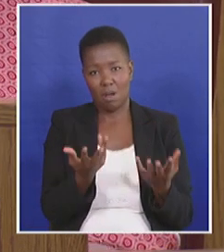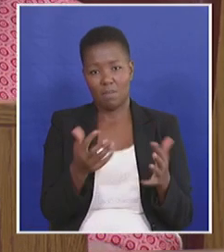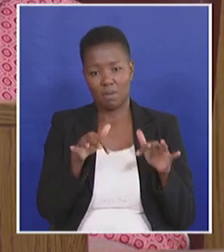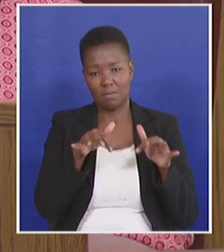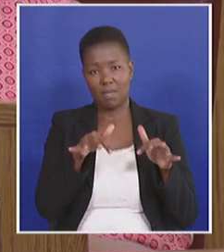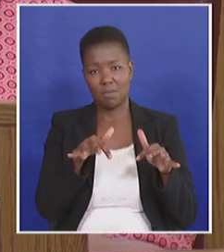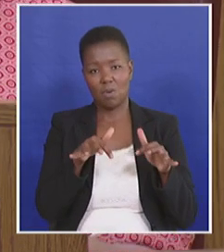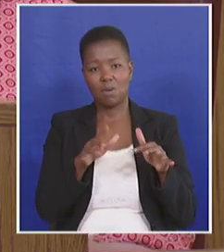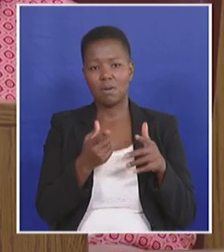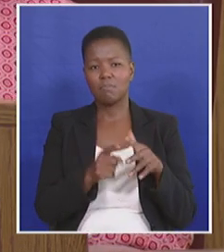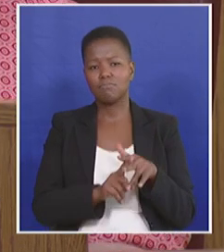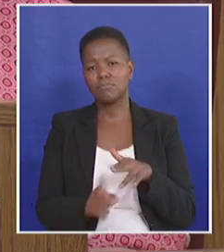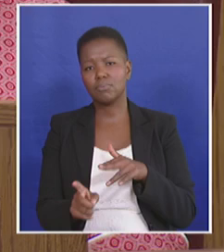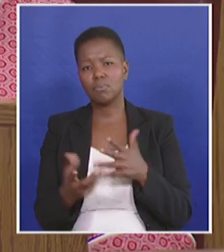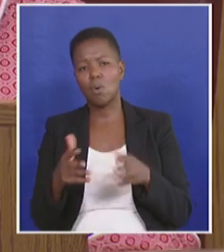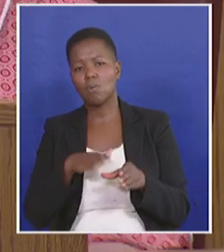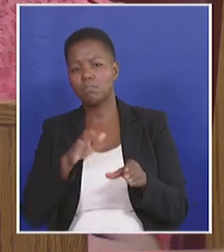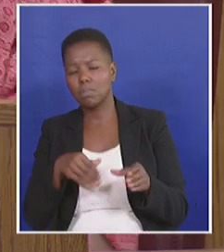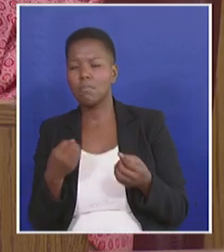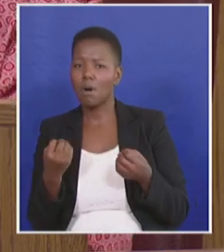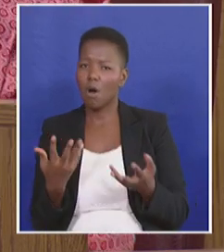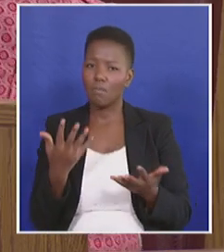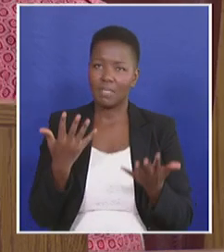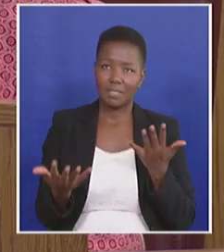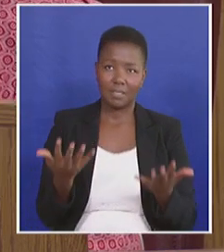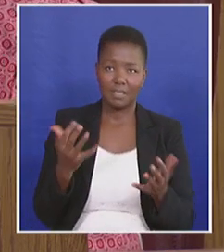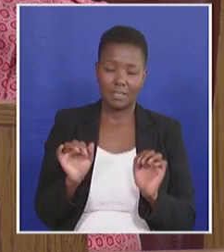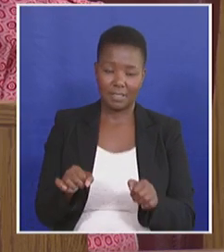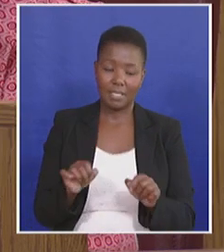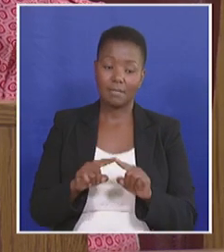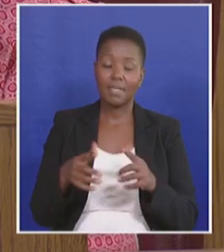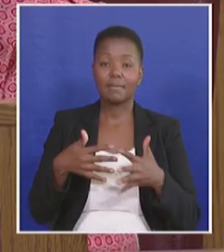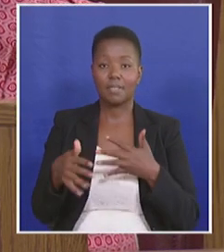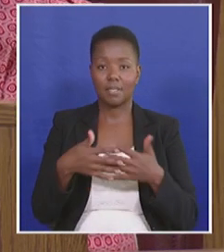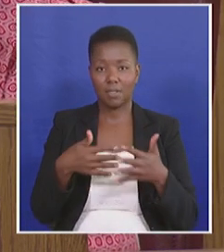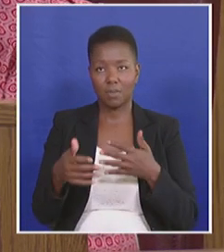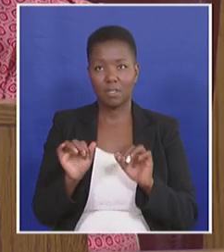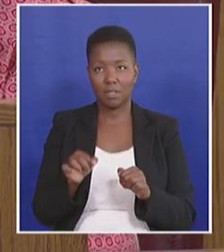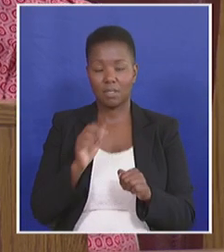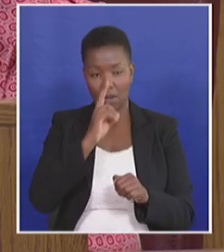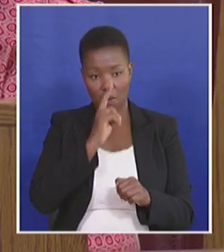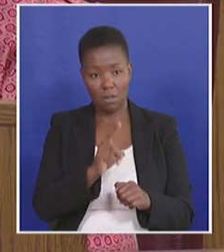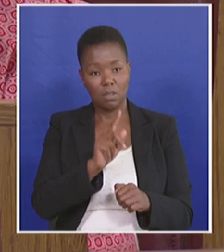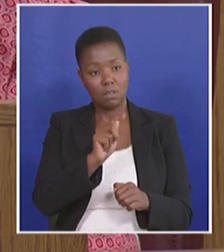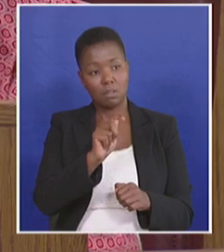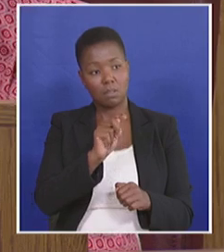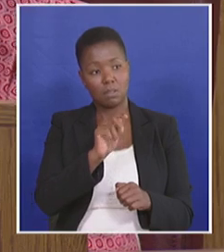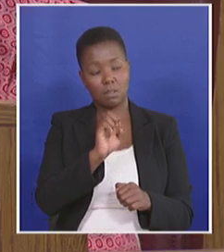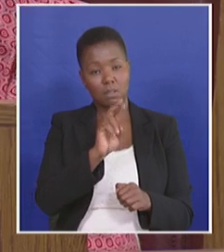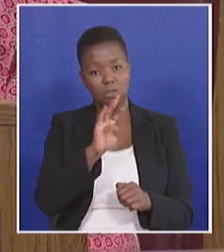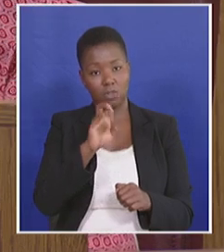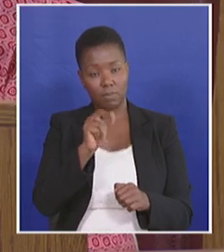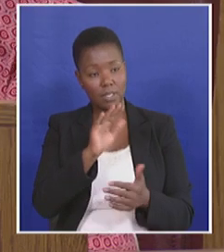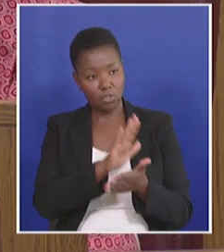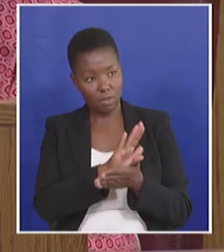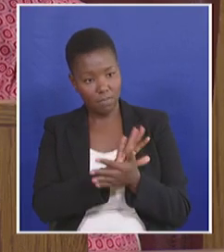slipping in and therefore contributing to incompetence. But I think if Honorable Terreblanche is happy, let's get the facts from